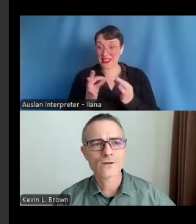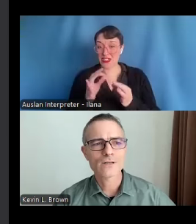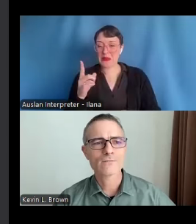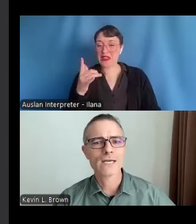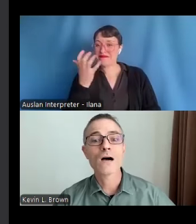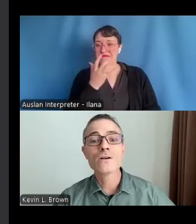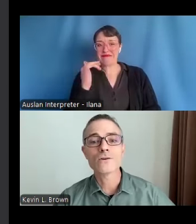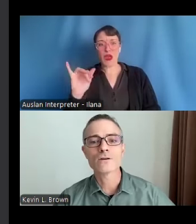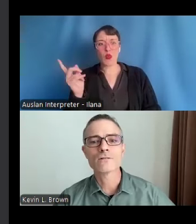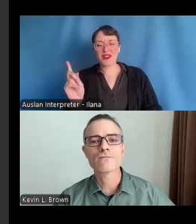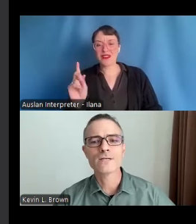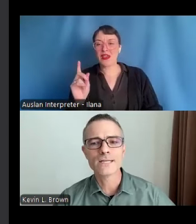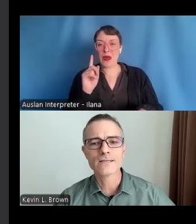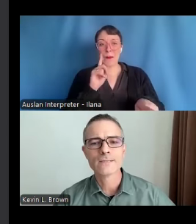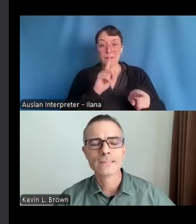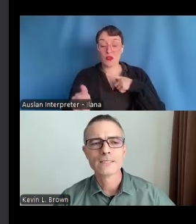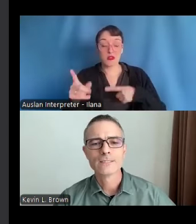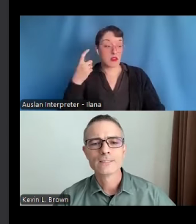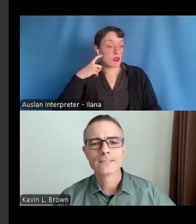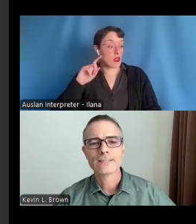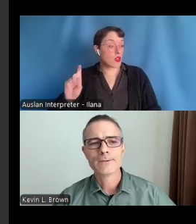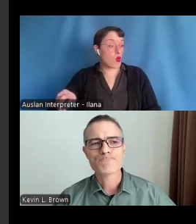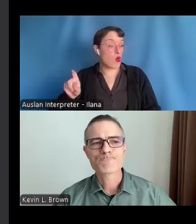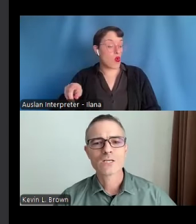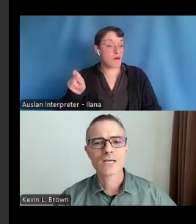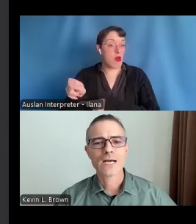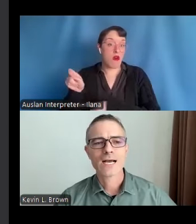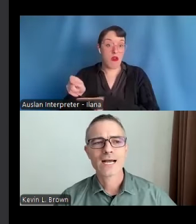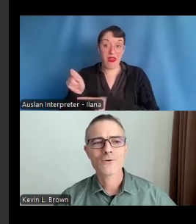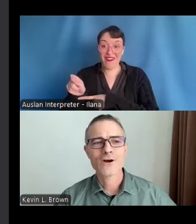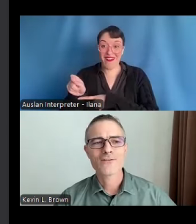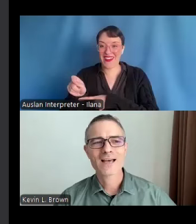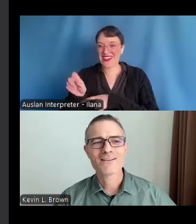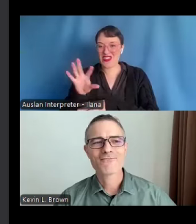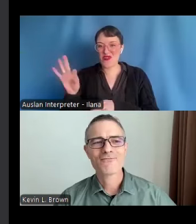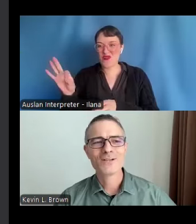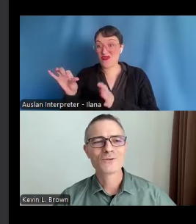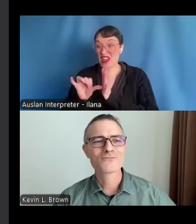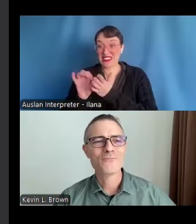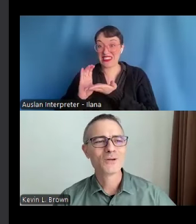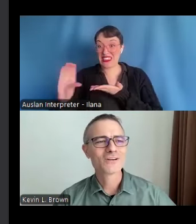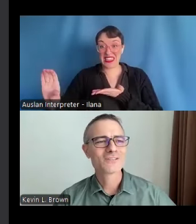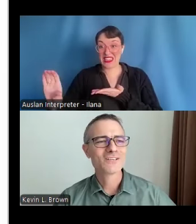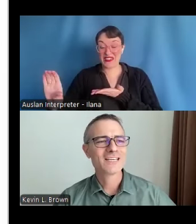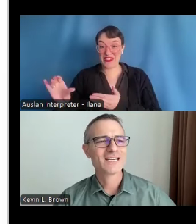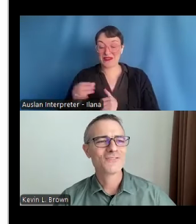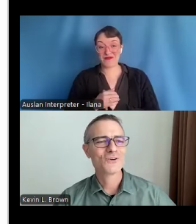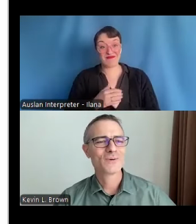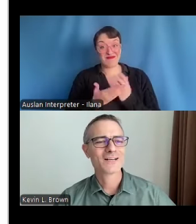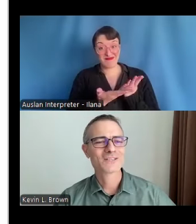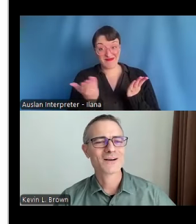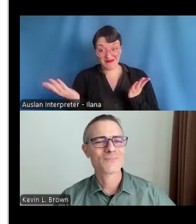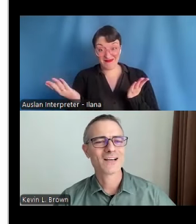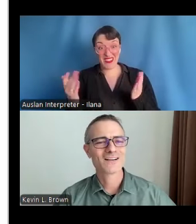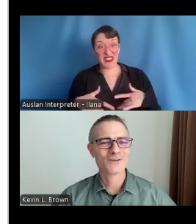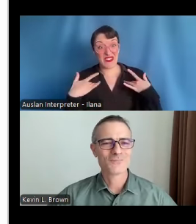unheard, and underfunded. I don't know if that feels familiar to any of you, but